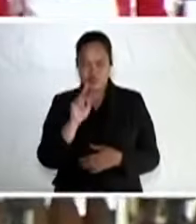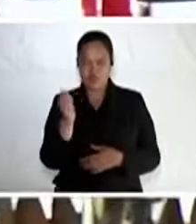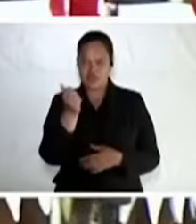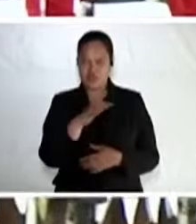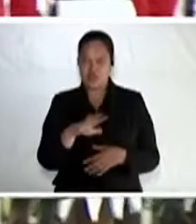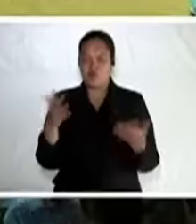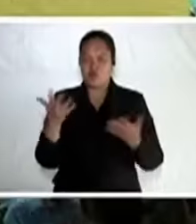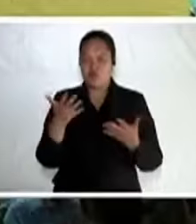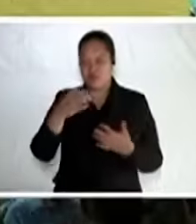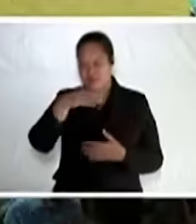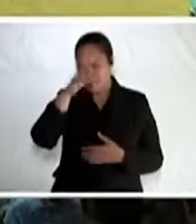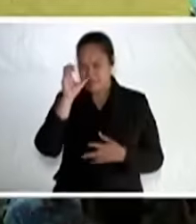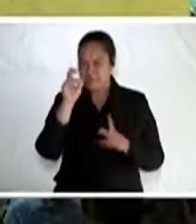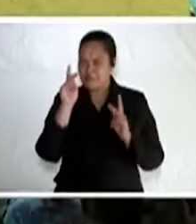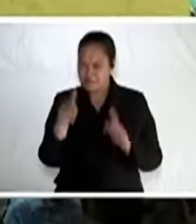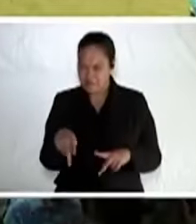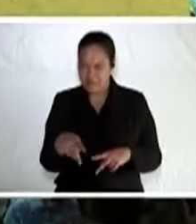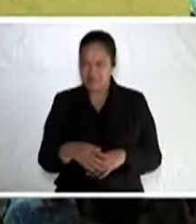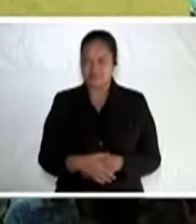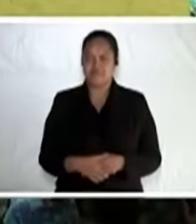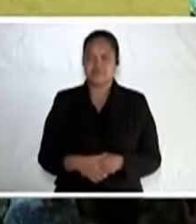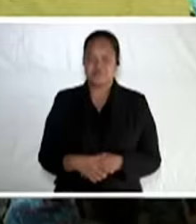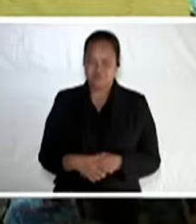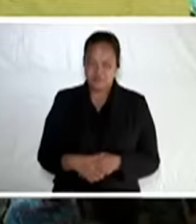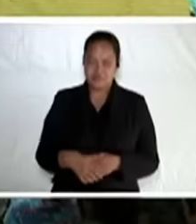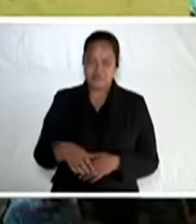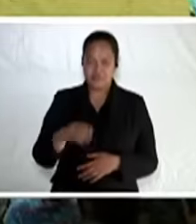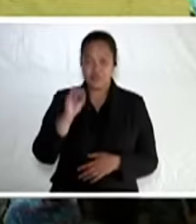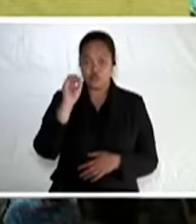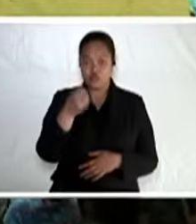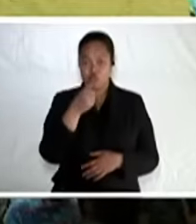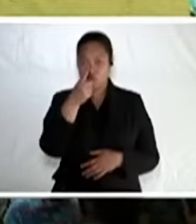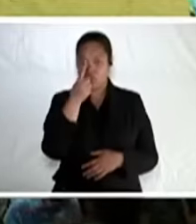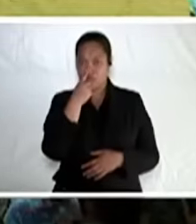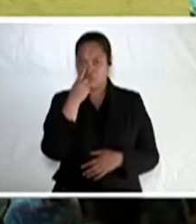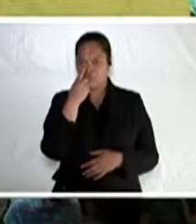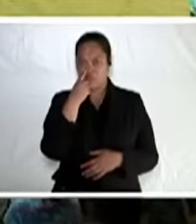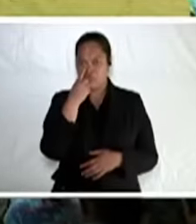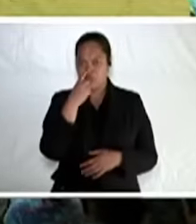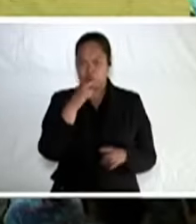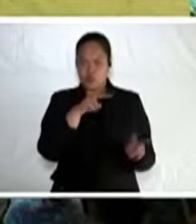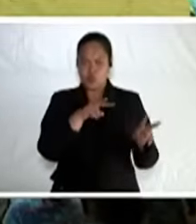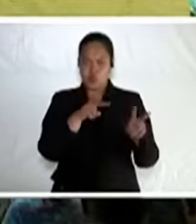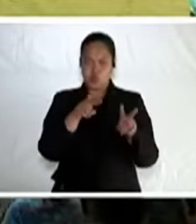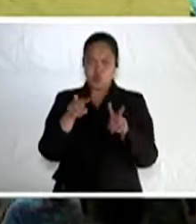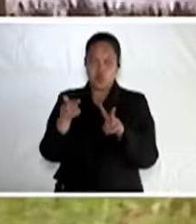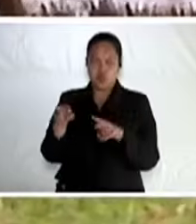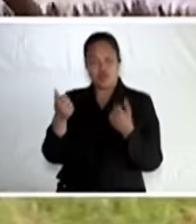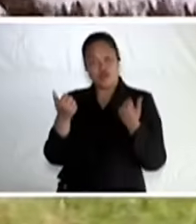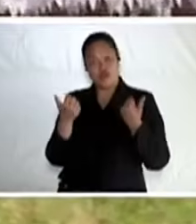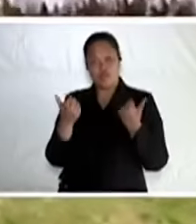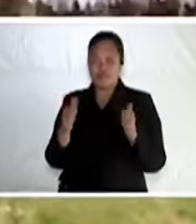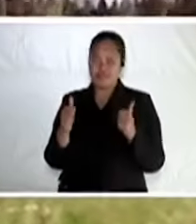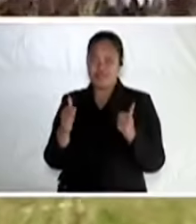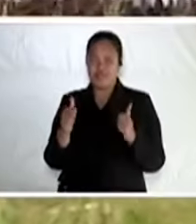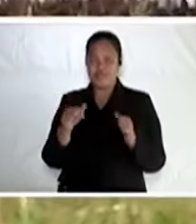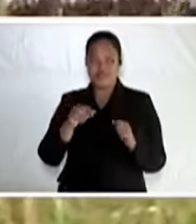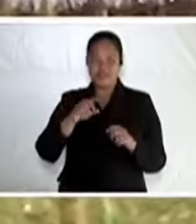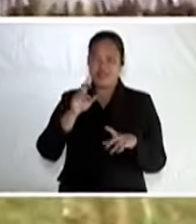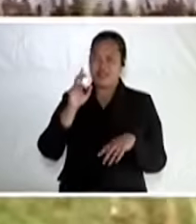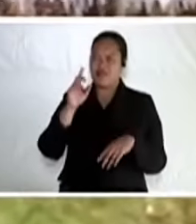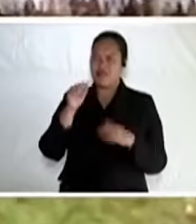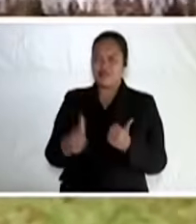Park. Ladies and gentlemen, as you watch the parade, we've just completed the